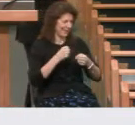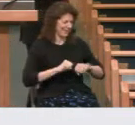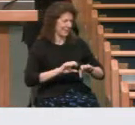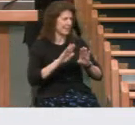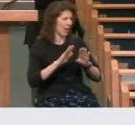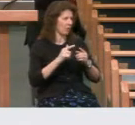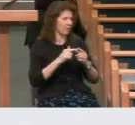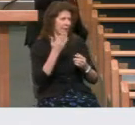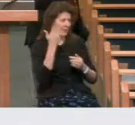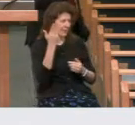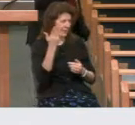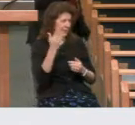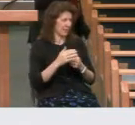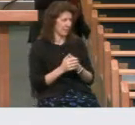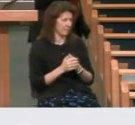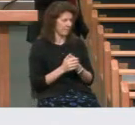book. You can.